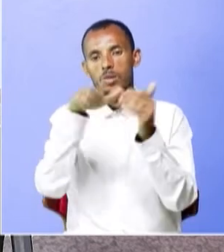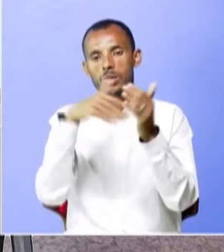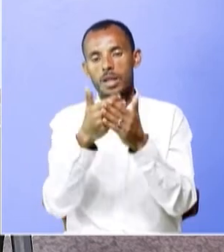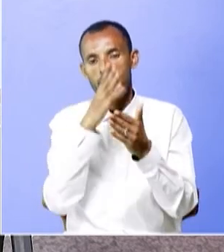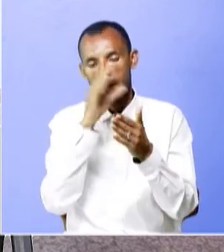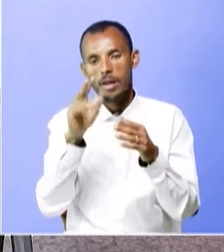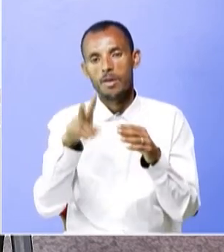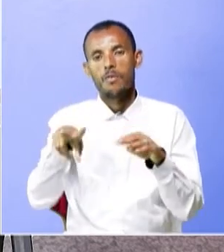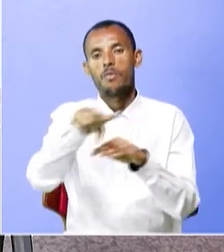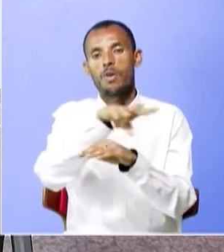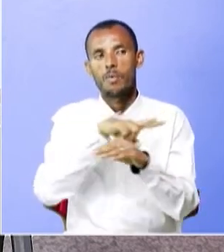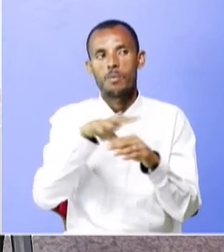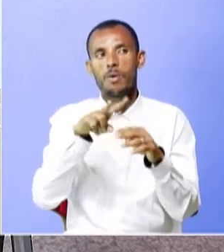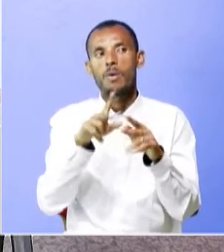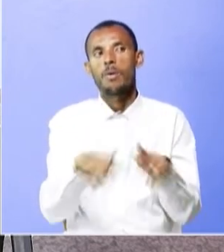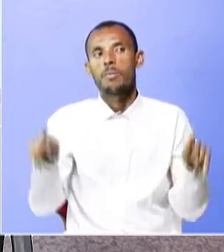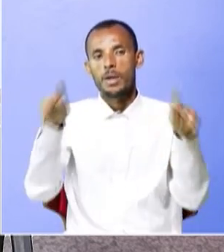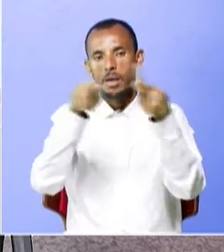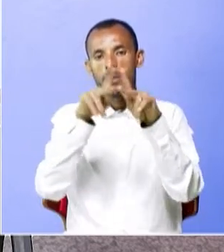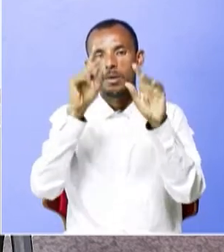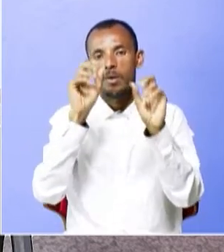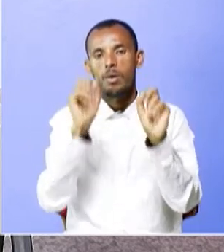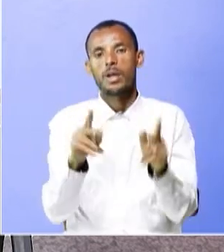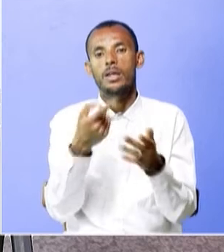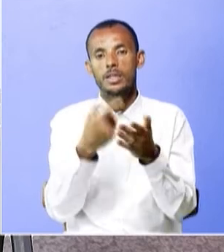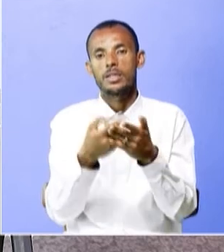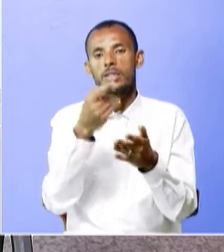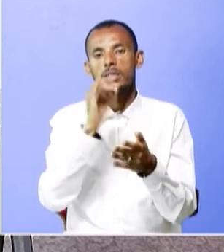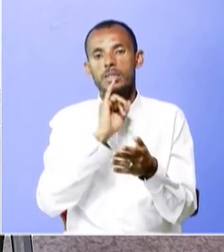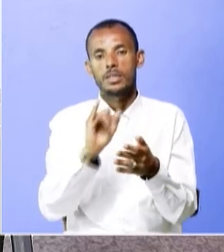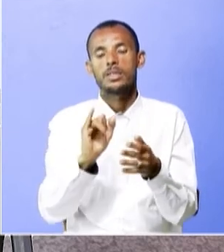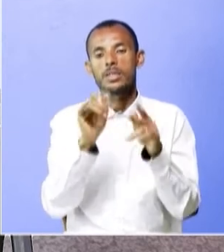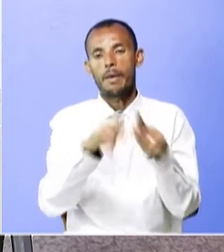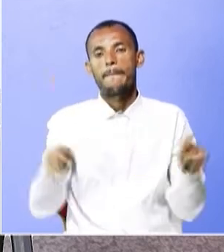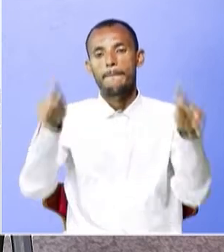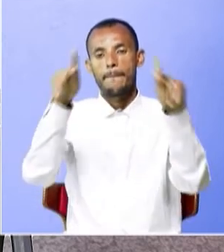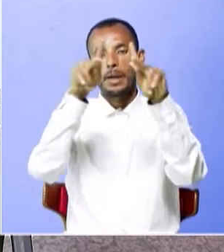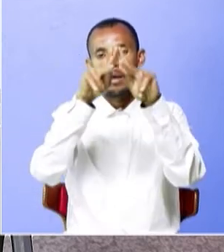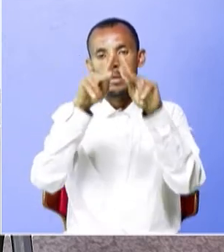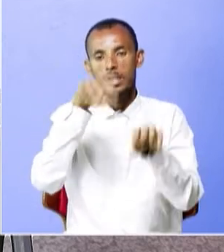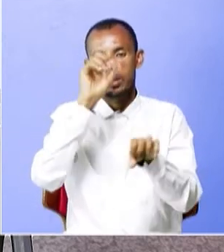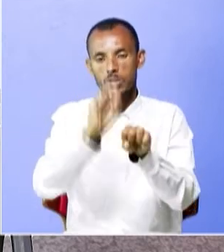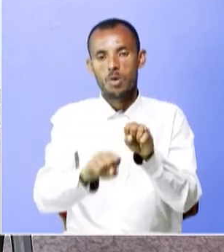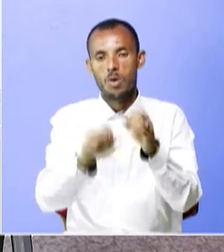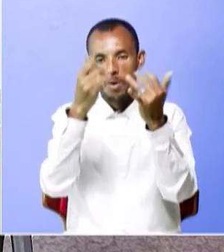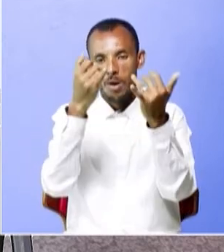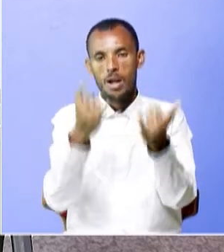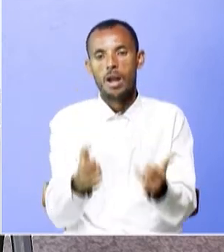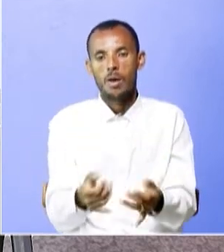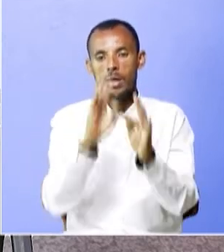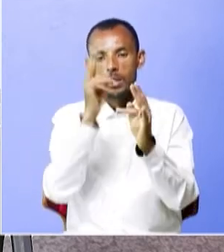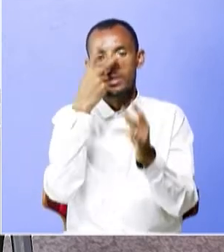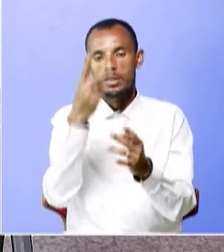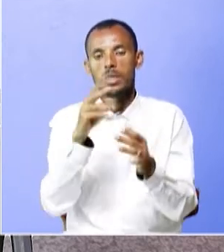of the pyramid. Okay, this is roughly the pyramid. So now let's see how we